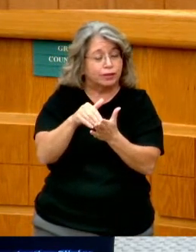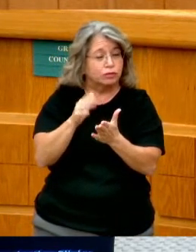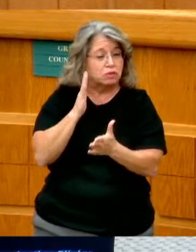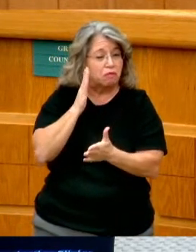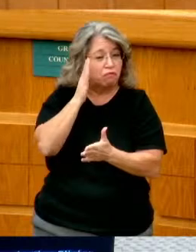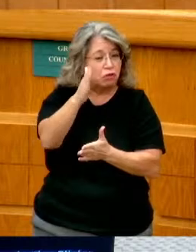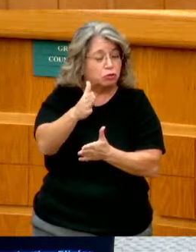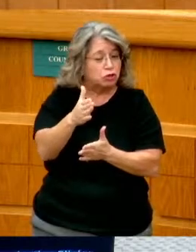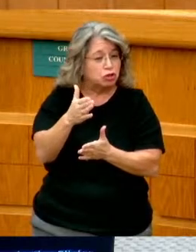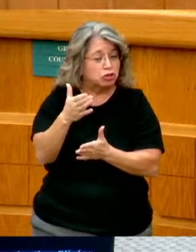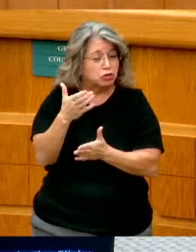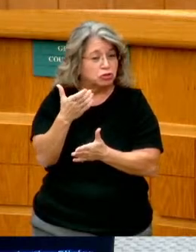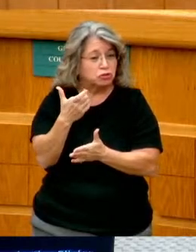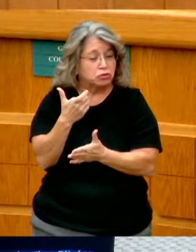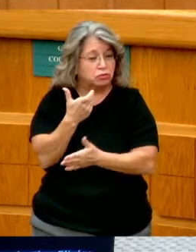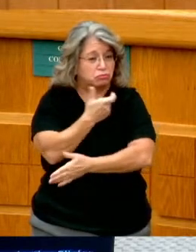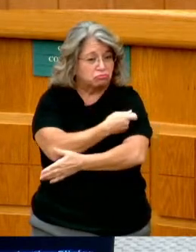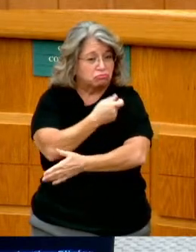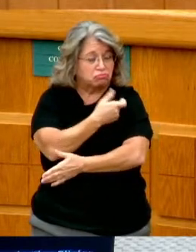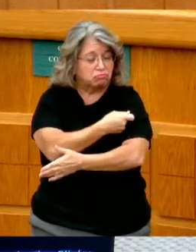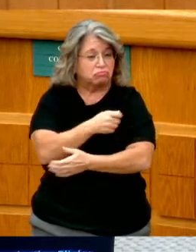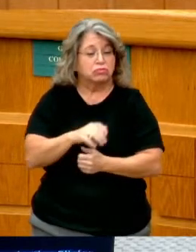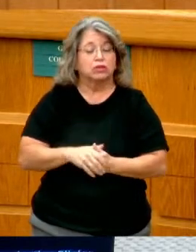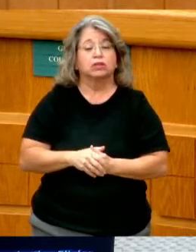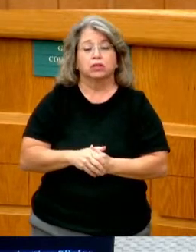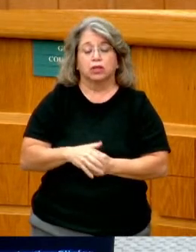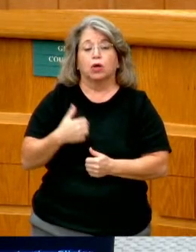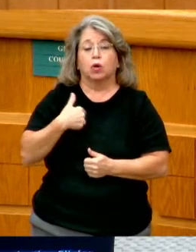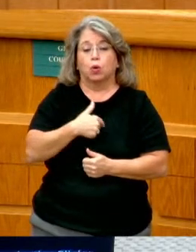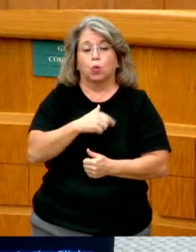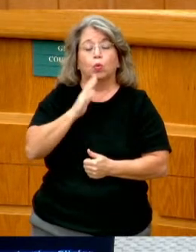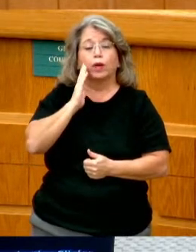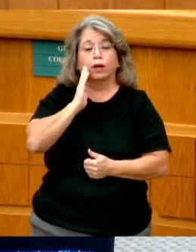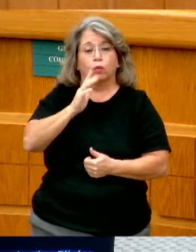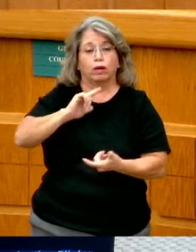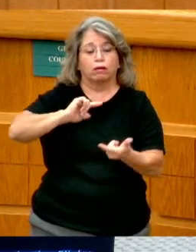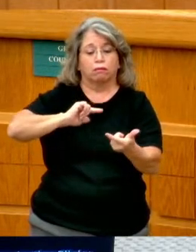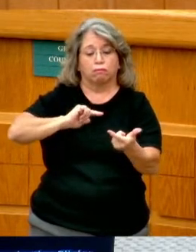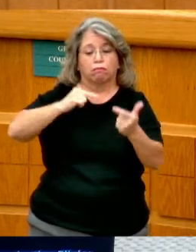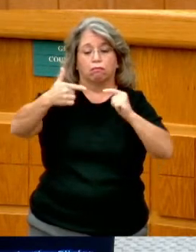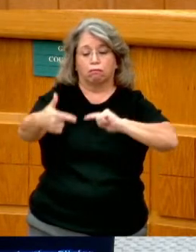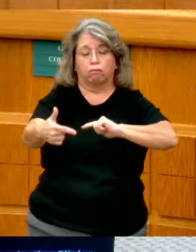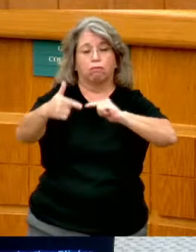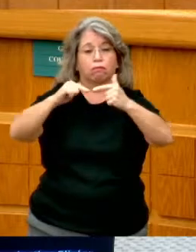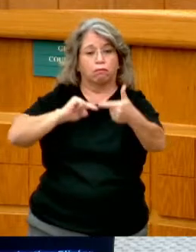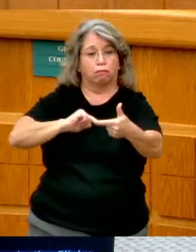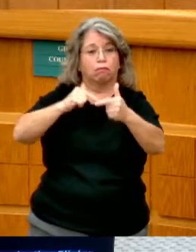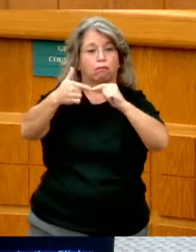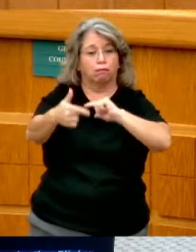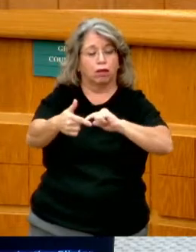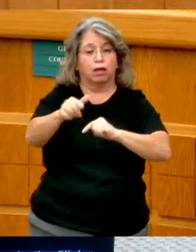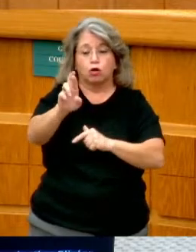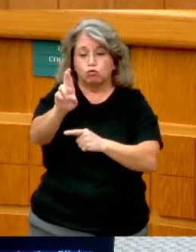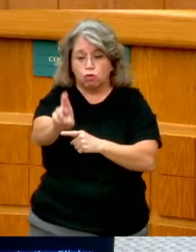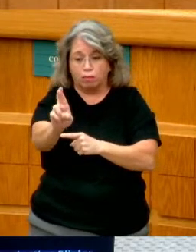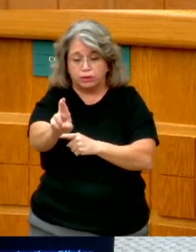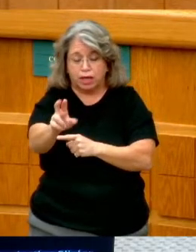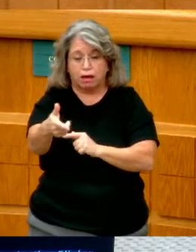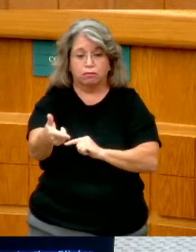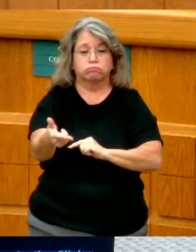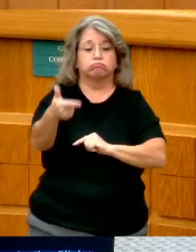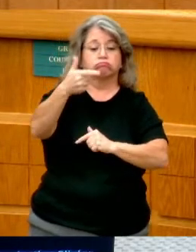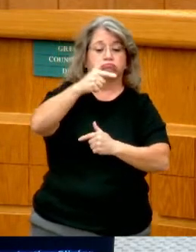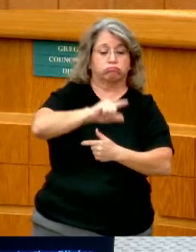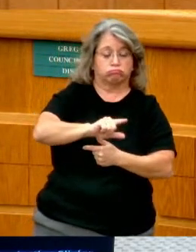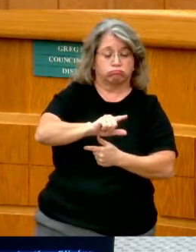be alternating locations between American Bank Center and the Robstown Fairgrounds every other week. So we are hoping to